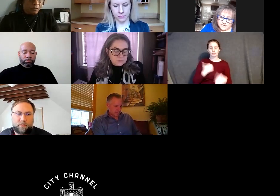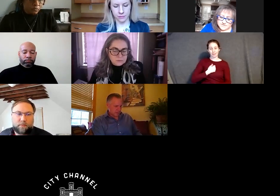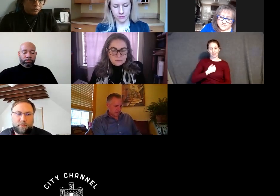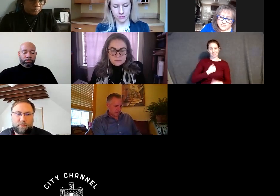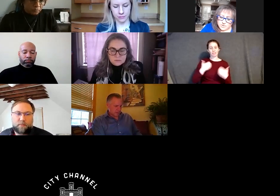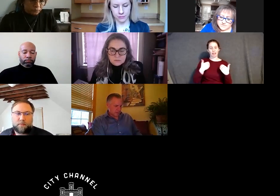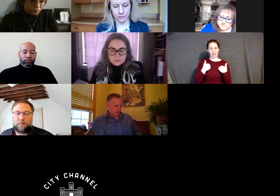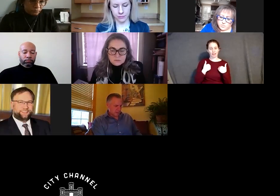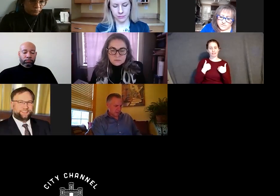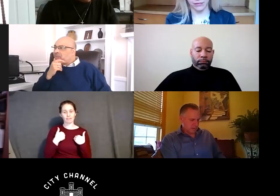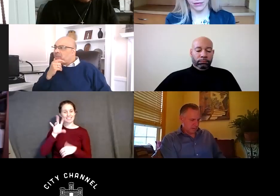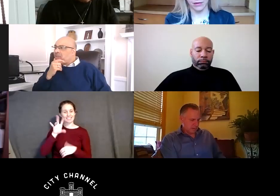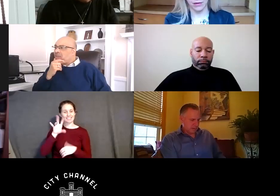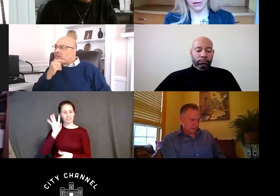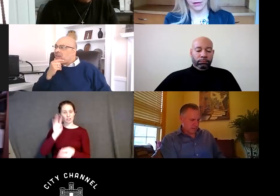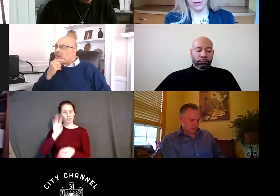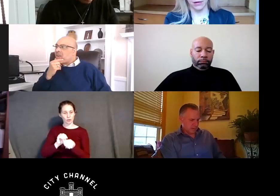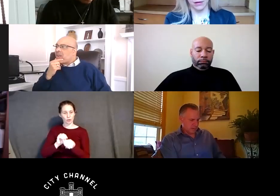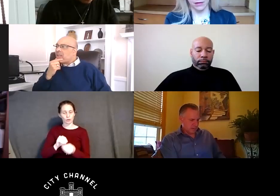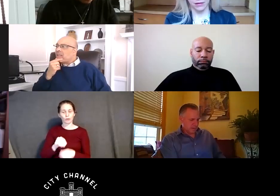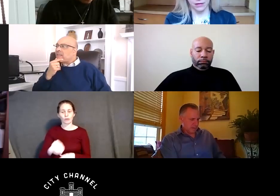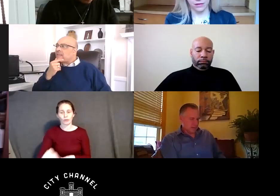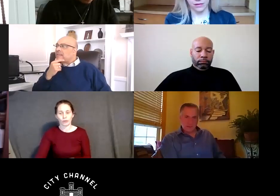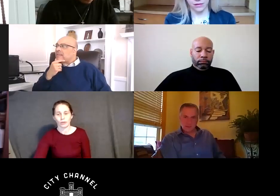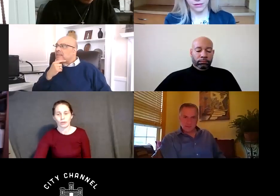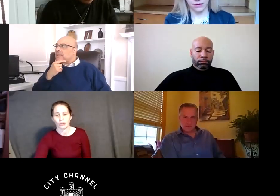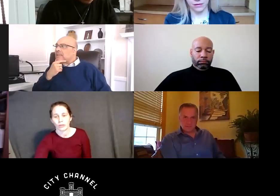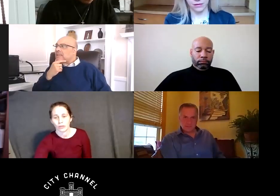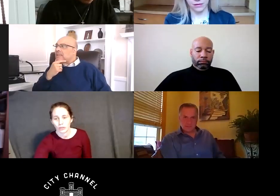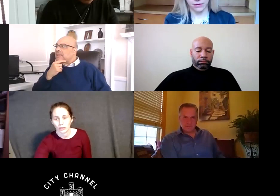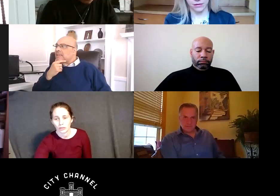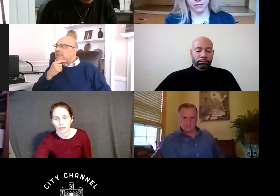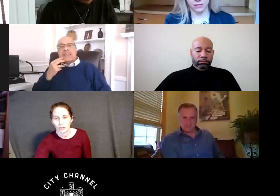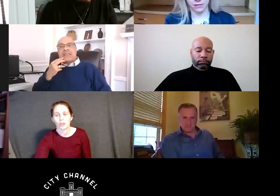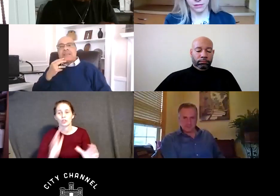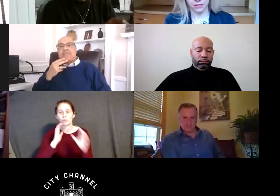one communication. Let's take communication first.